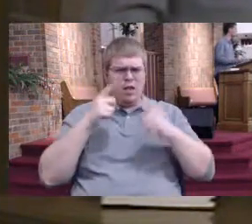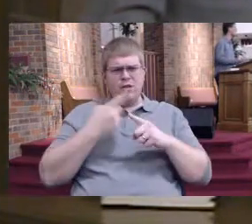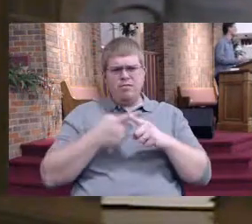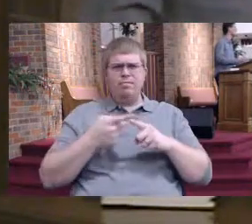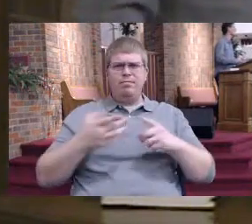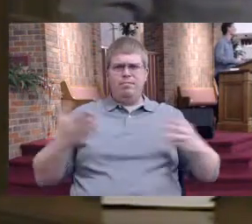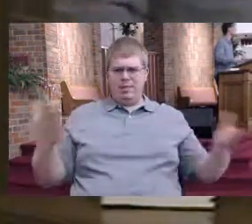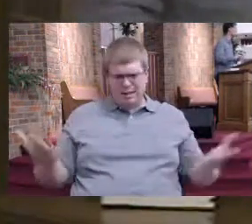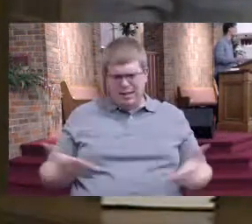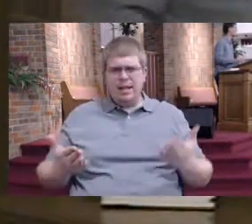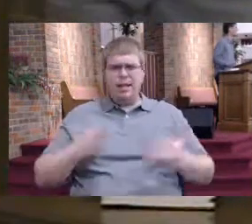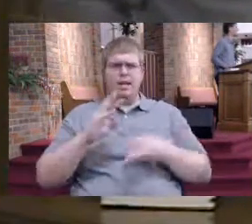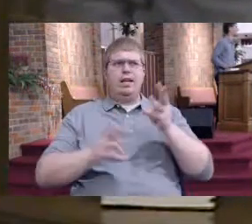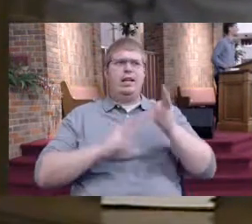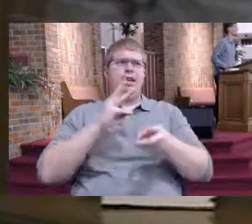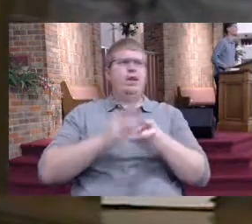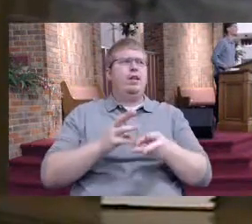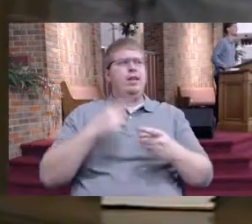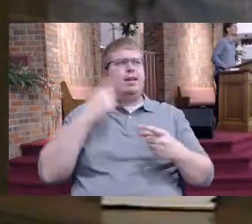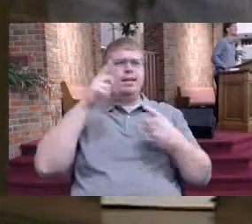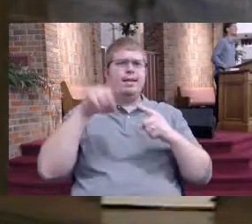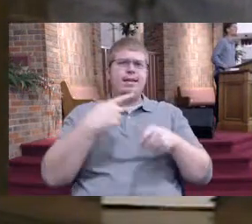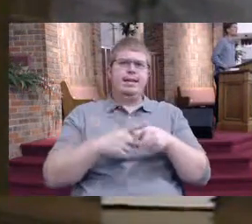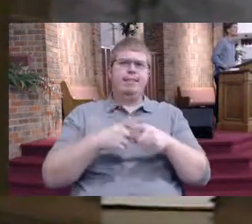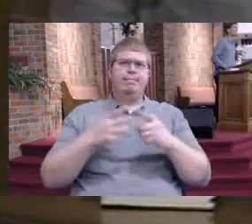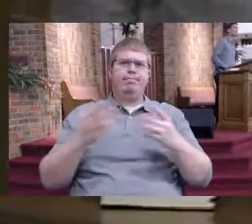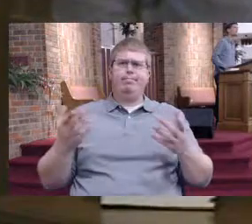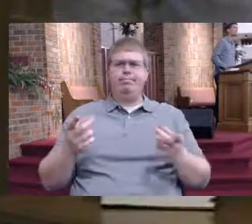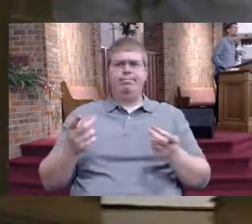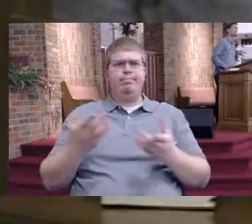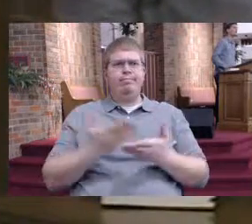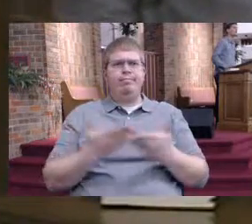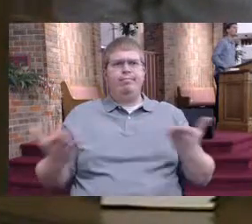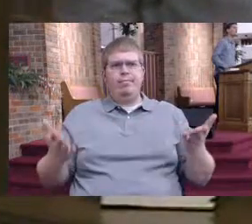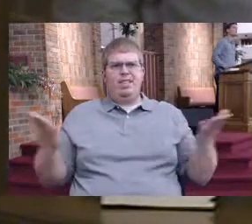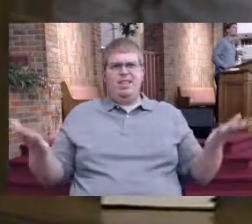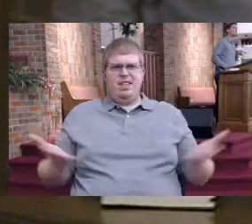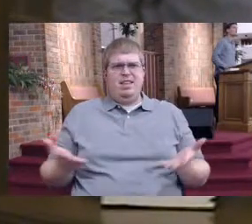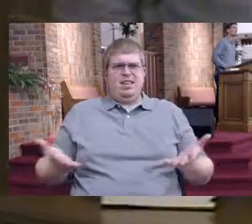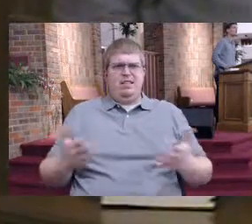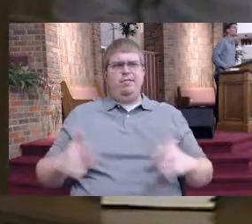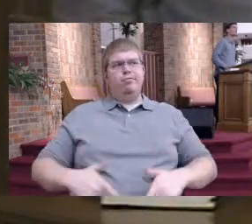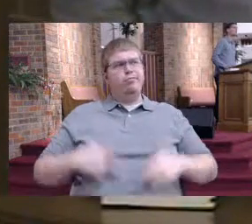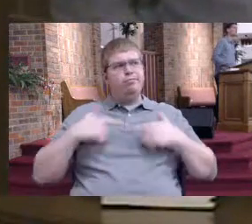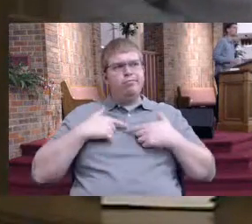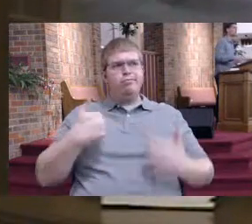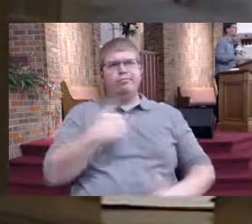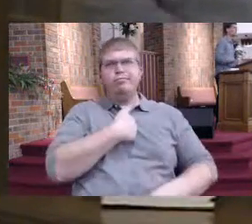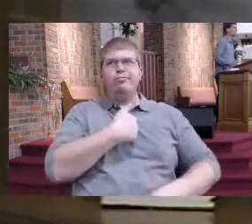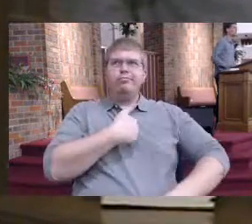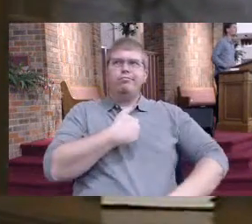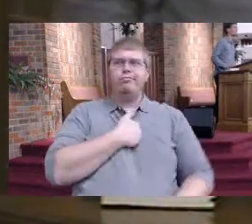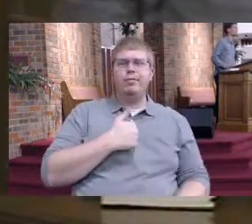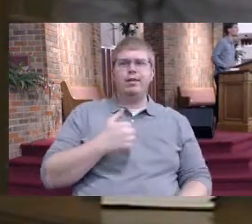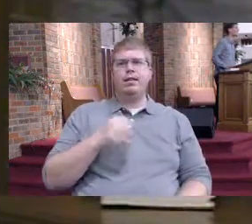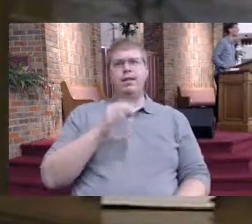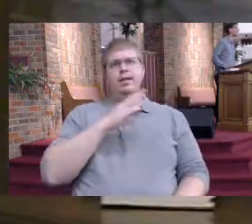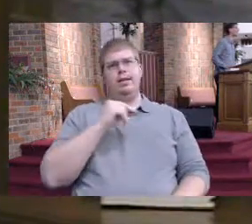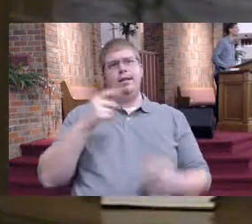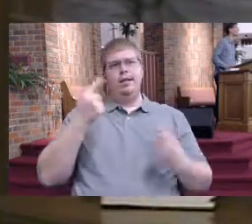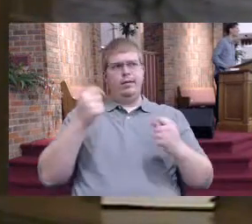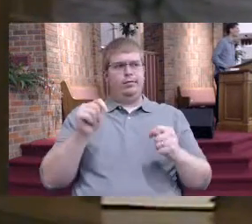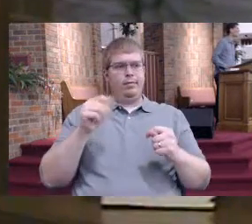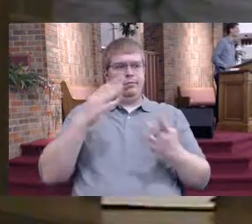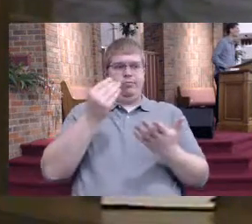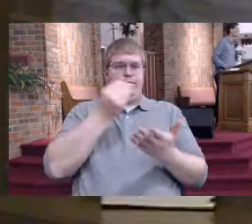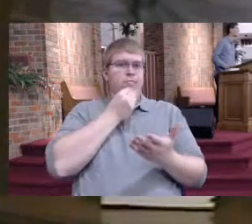world. They're concerned, they're preoccupied with their own lives. They're concerned with putting food on the table for